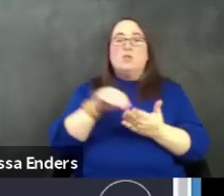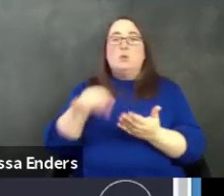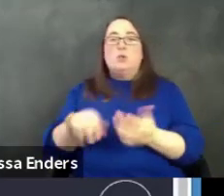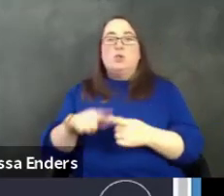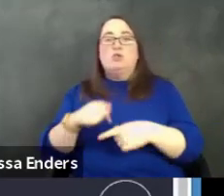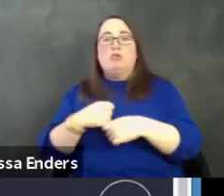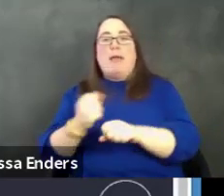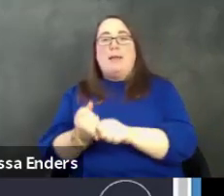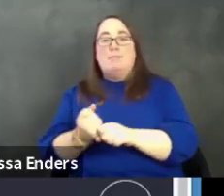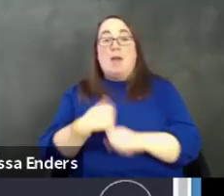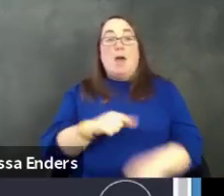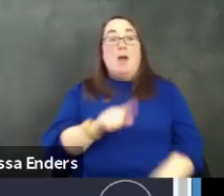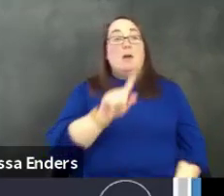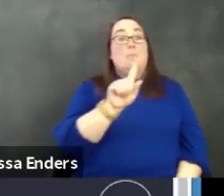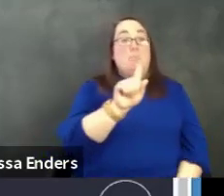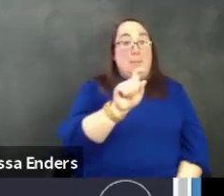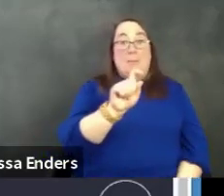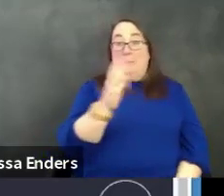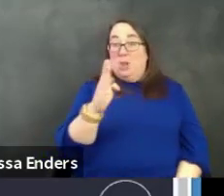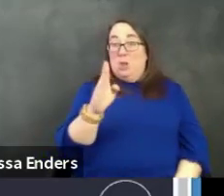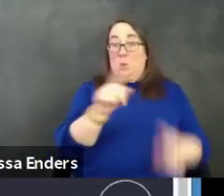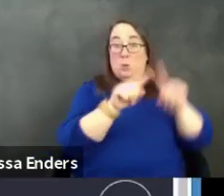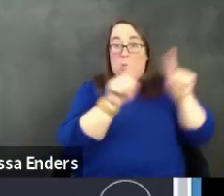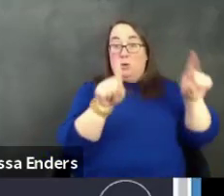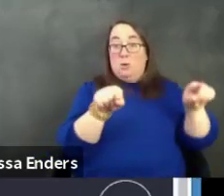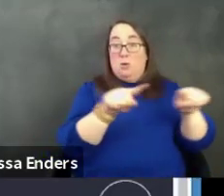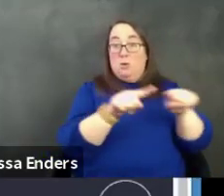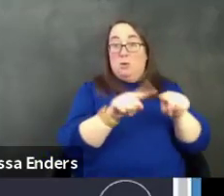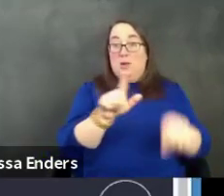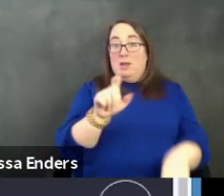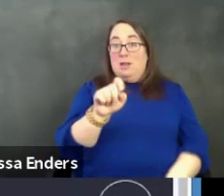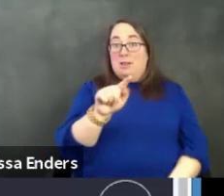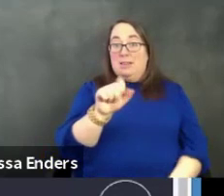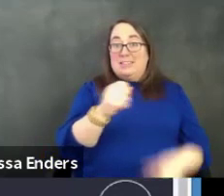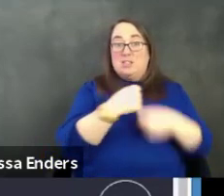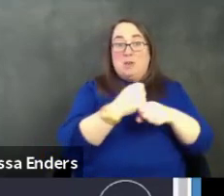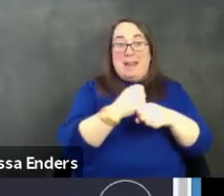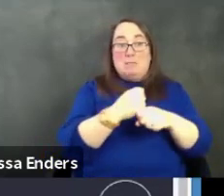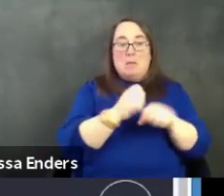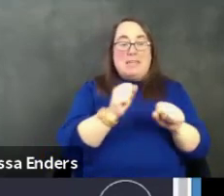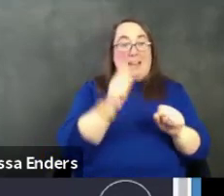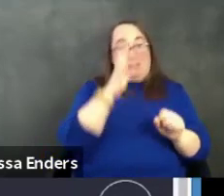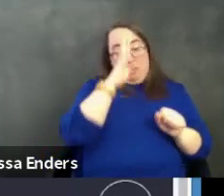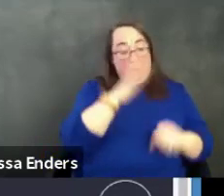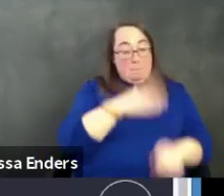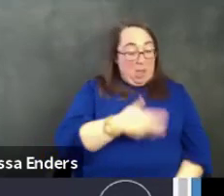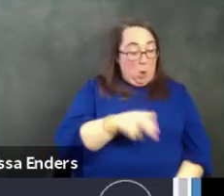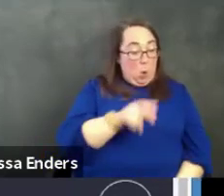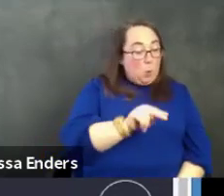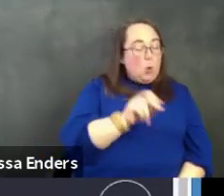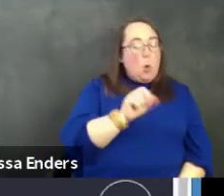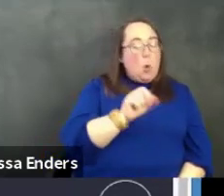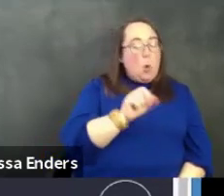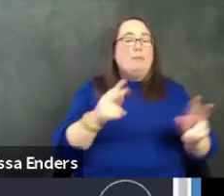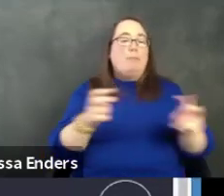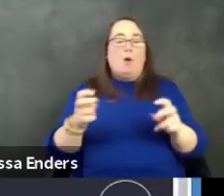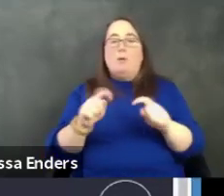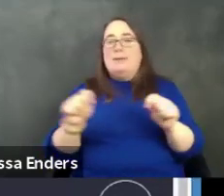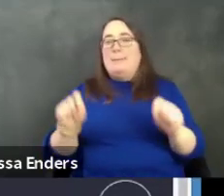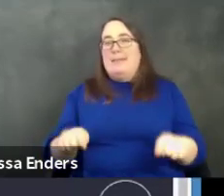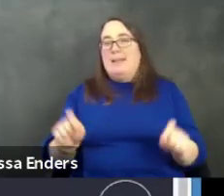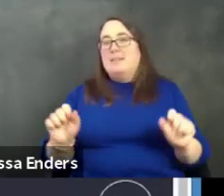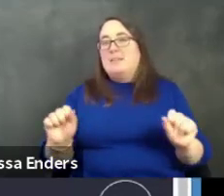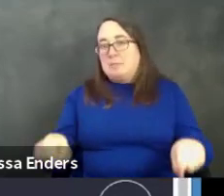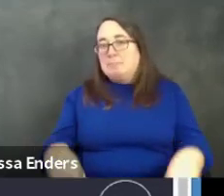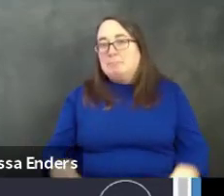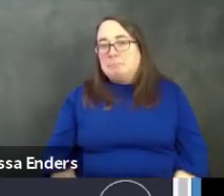to Let's Create, I can start from scratch or I can create from a template. And I know some other people are going to dive deeper into Studio, but I did want to point